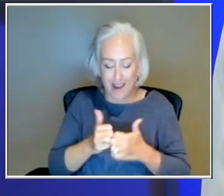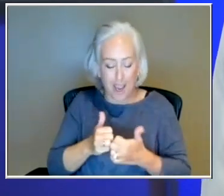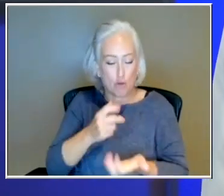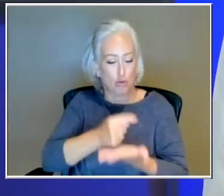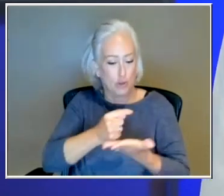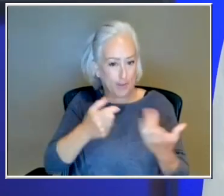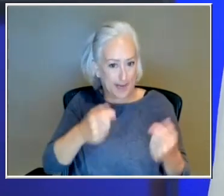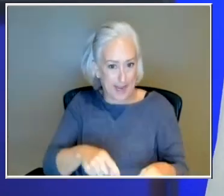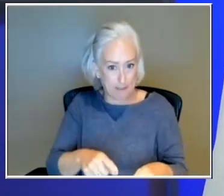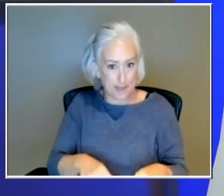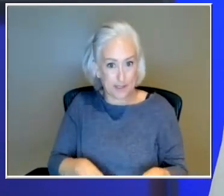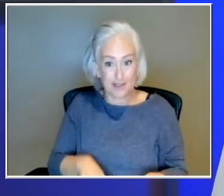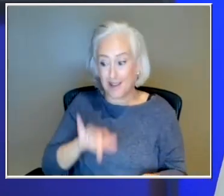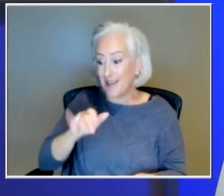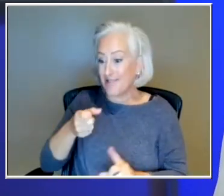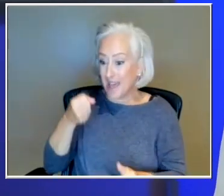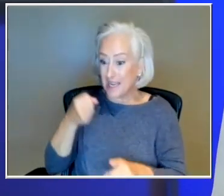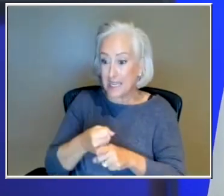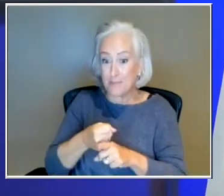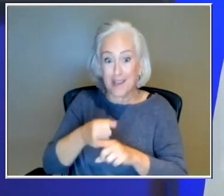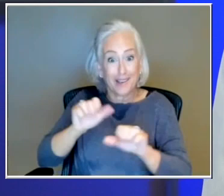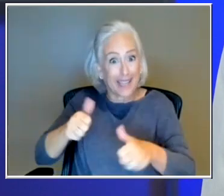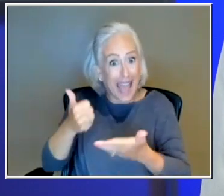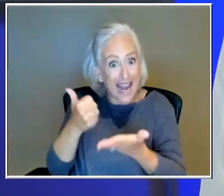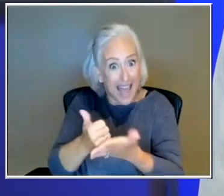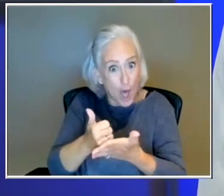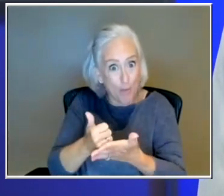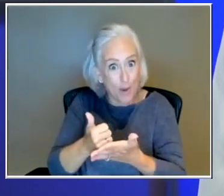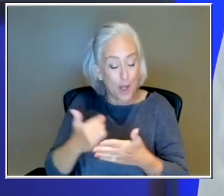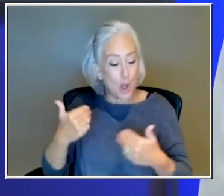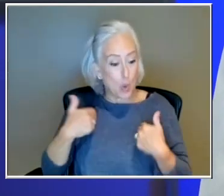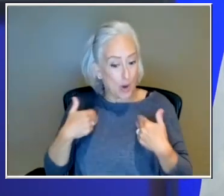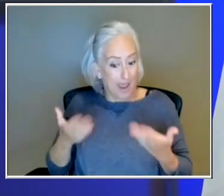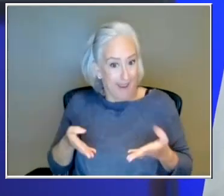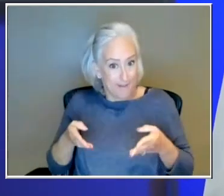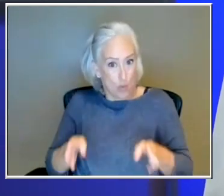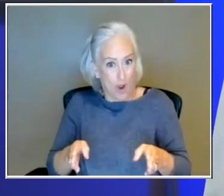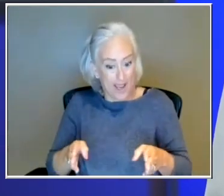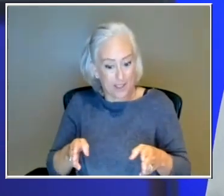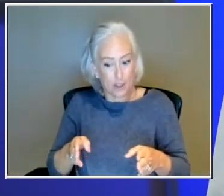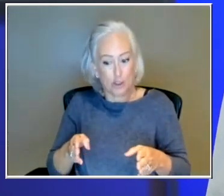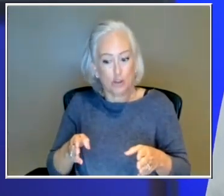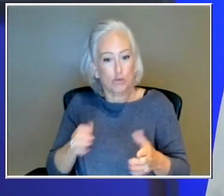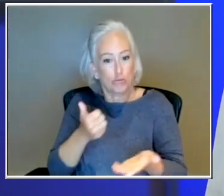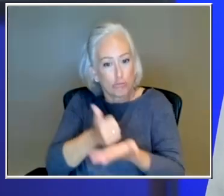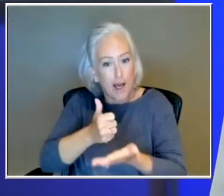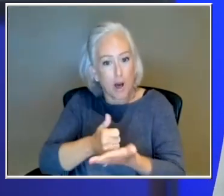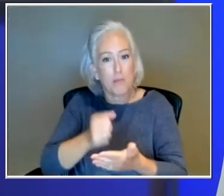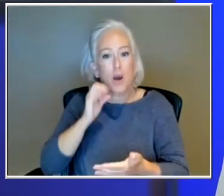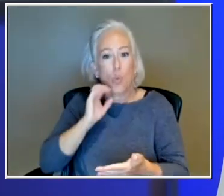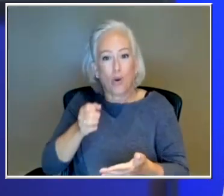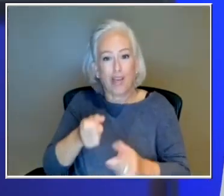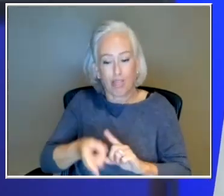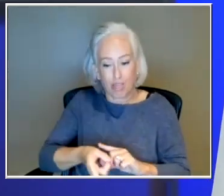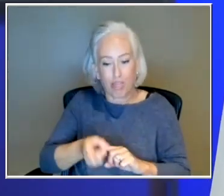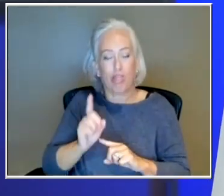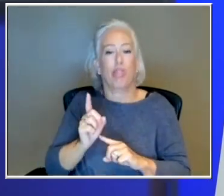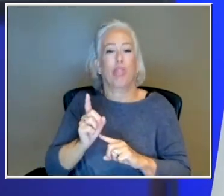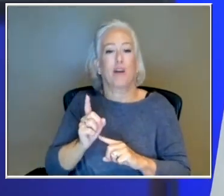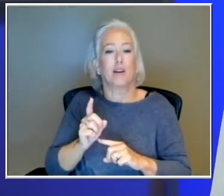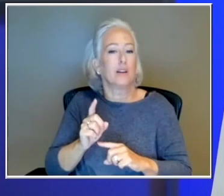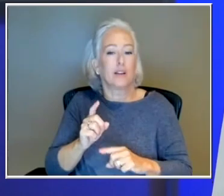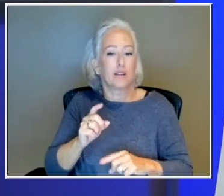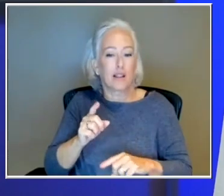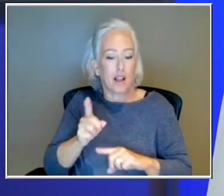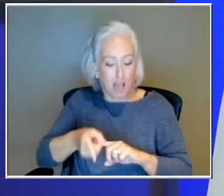impact can be treated. There are ways for us to address long-term issues with erectile dysfunction. It can just take time for that to kind of ferret